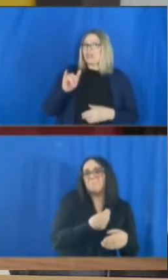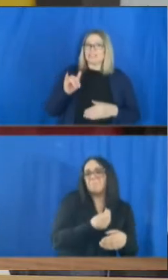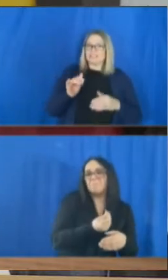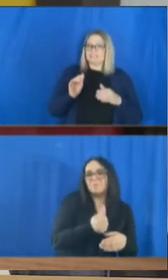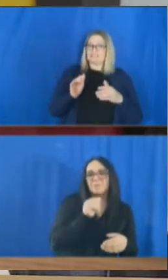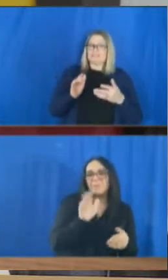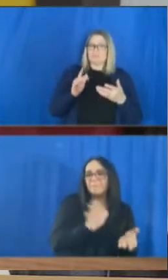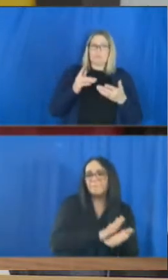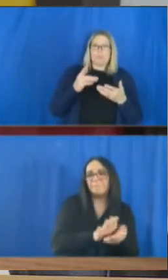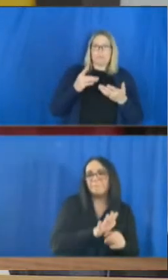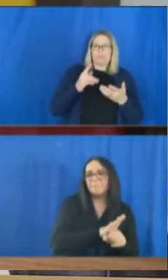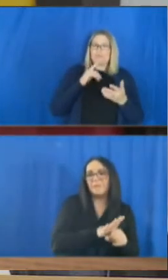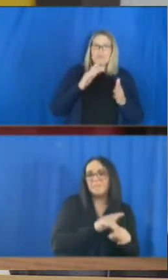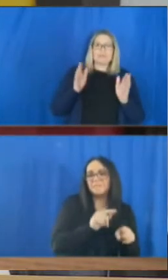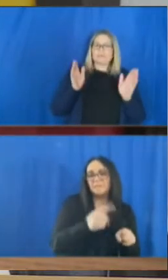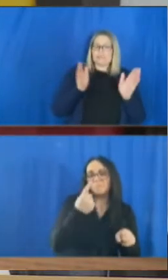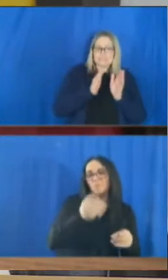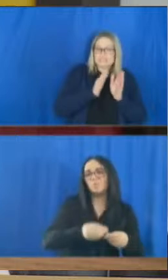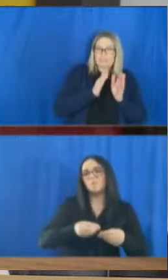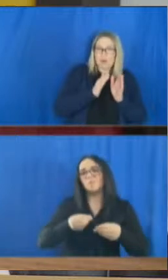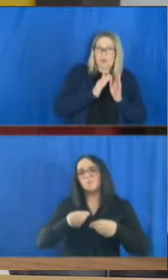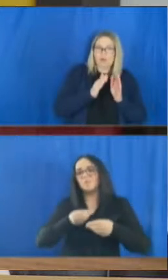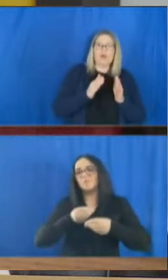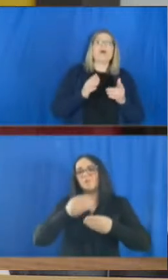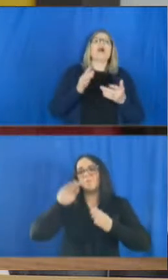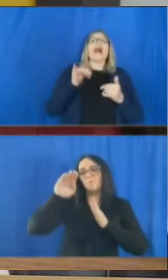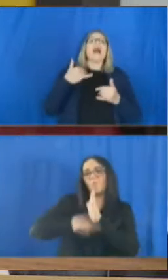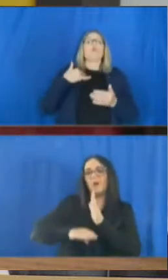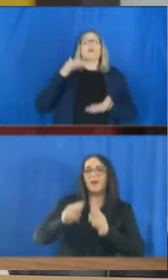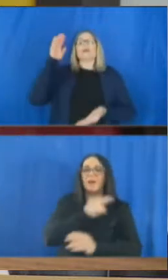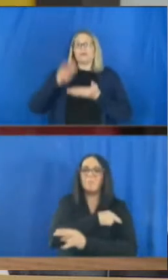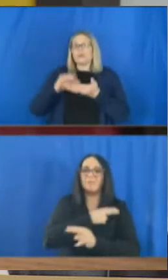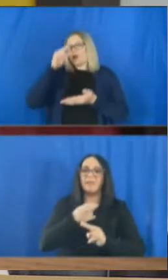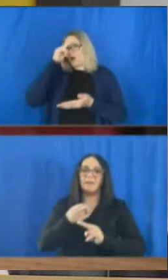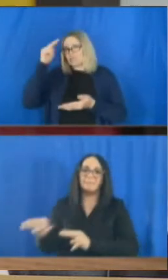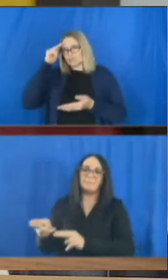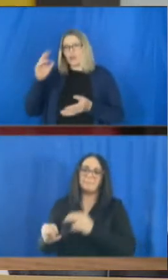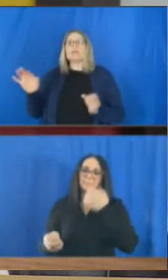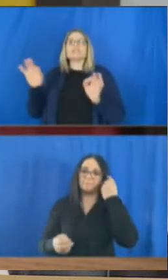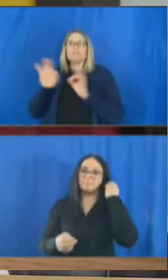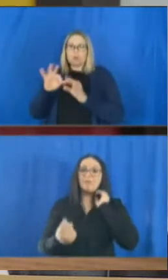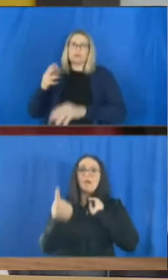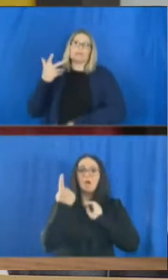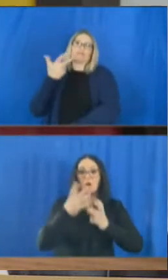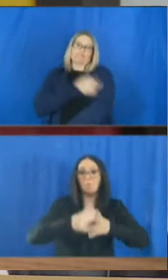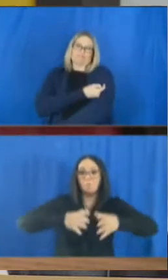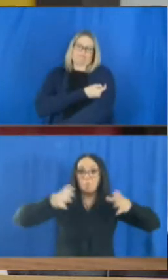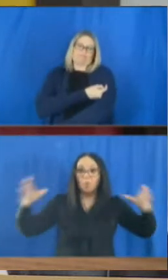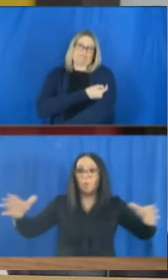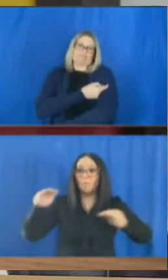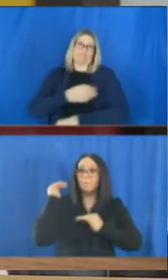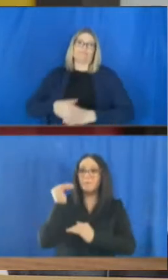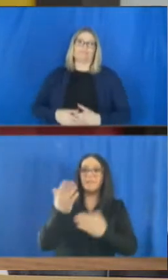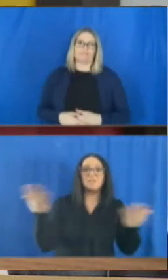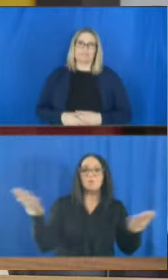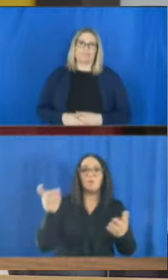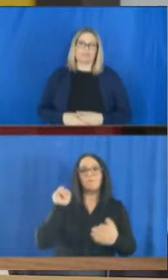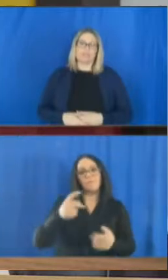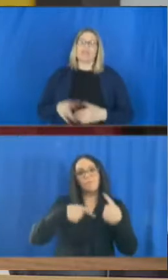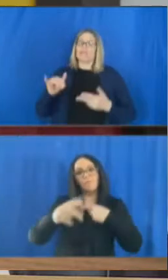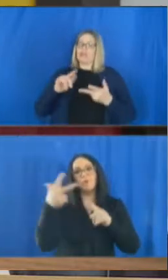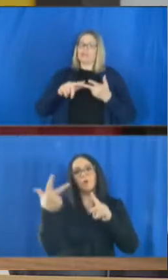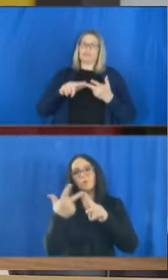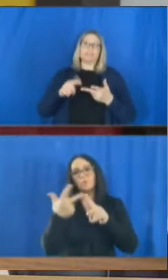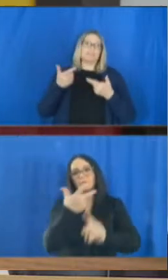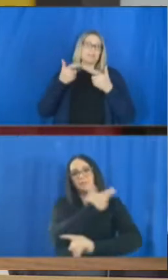dose, get your second dose. If you've got your second dose, get your booster. And that's what's going to protect our hospital system at this time. Thank you both. Isabelle Legier